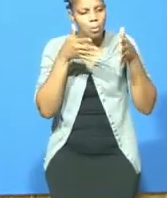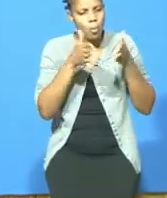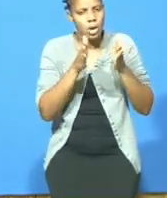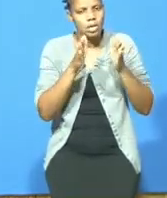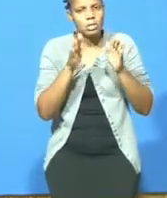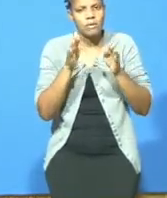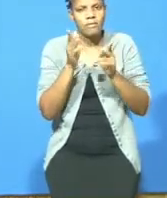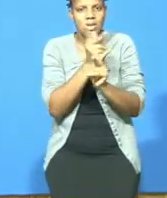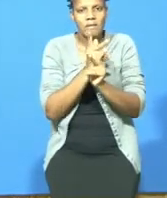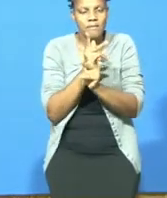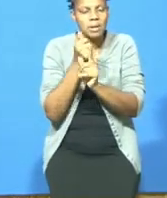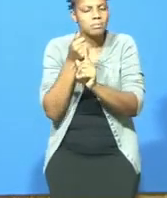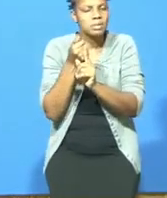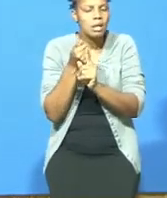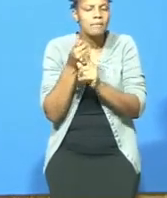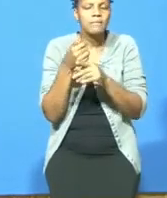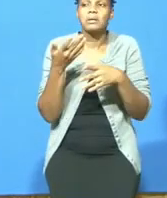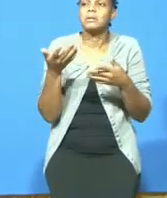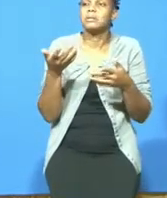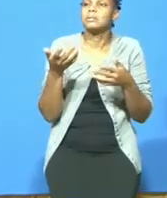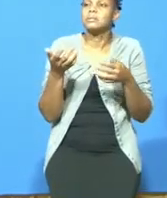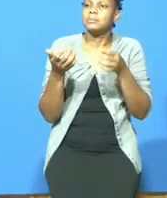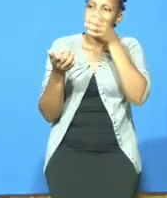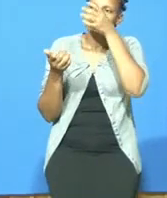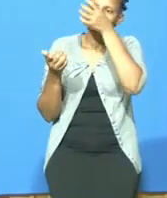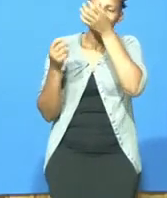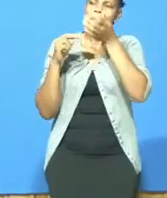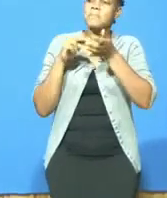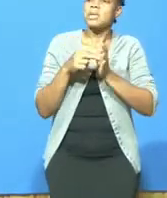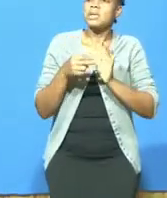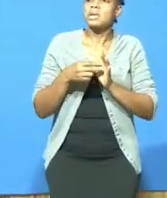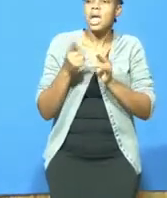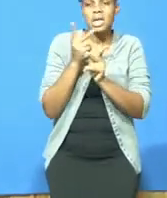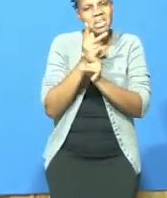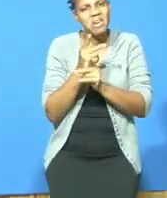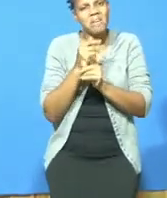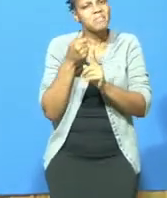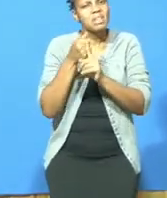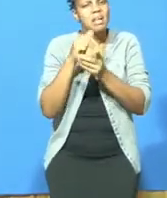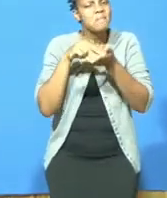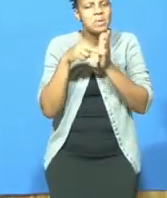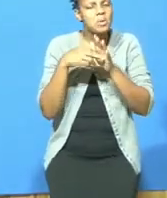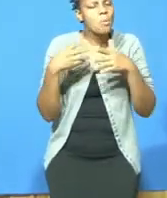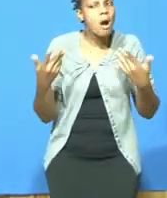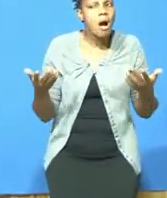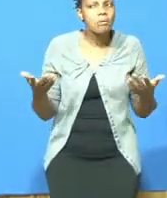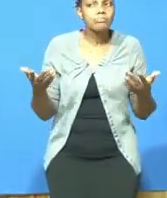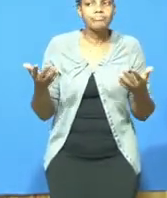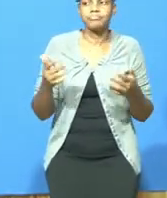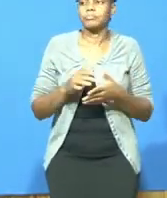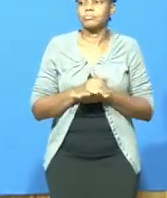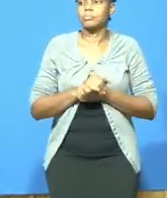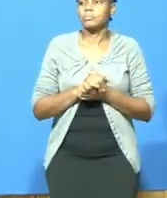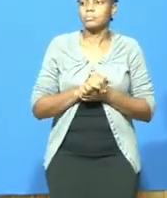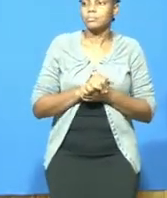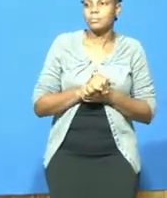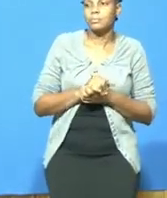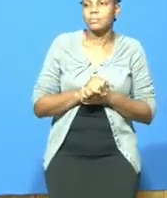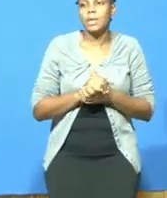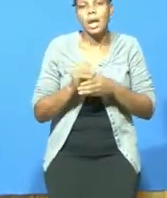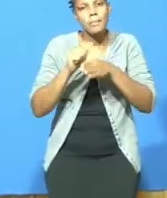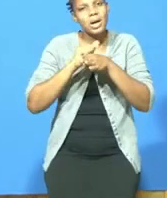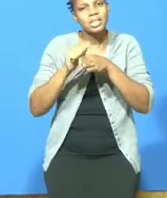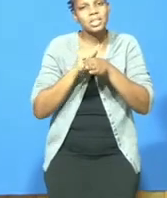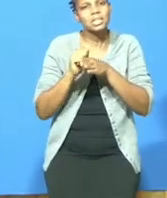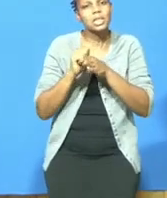talk about taking care of ourselves, we're looking at, you know, following through on the laws of health. And I